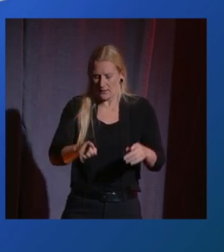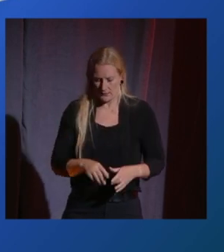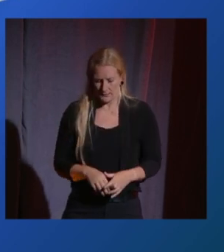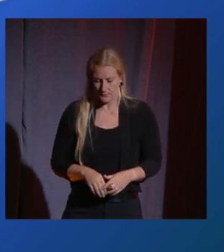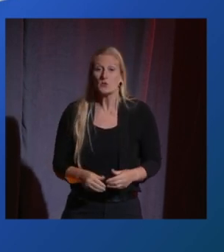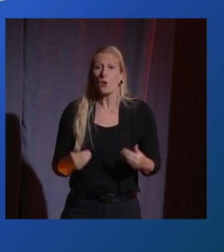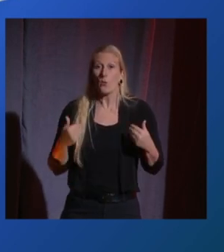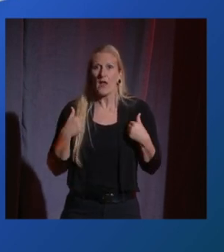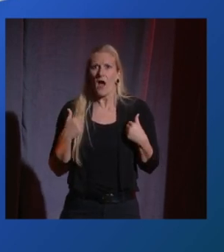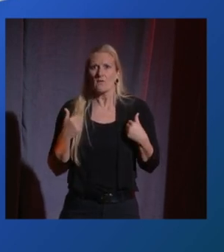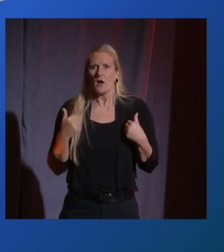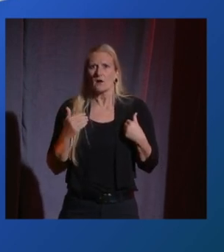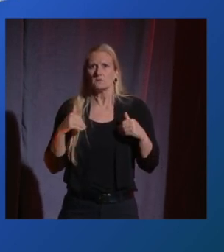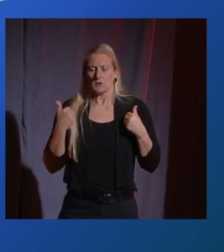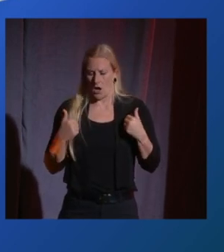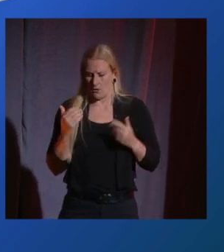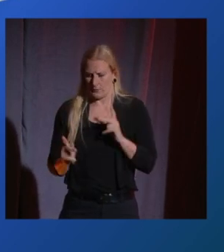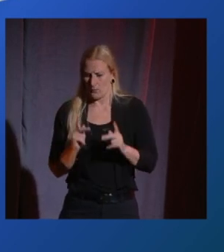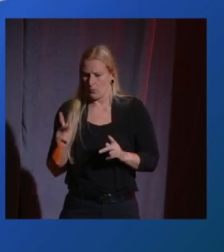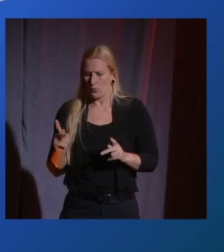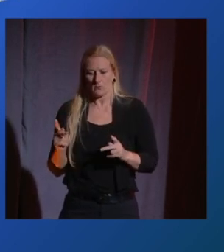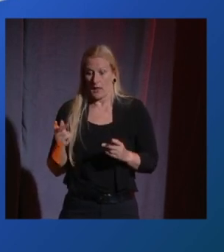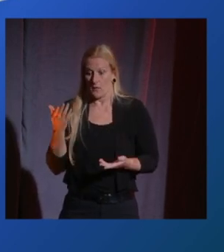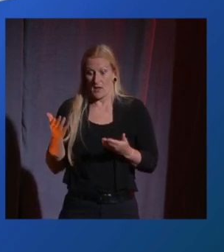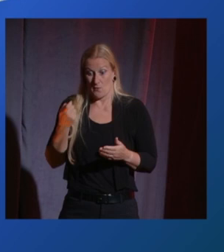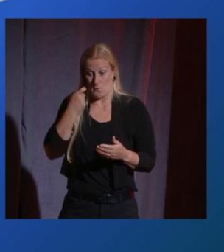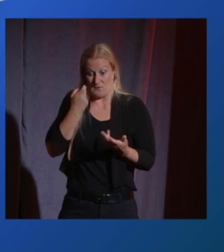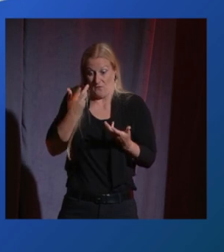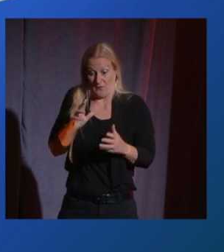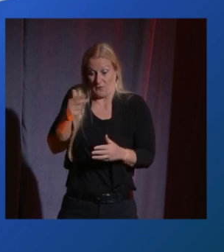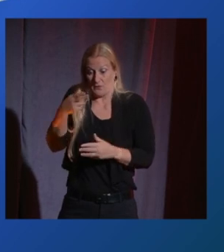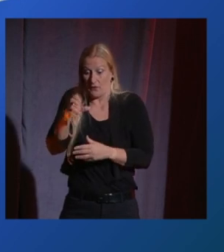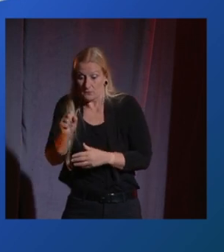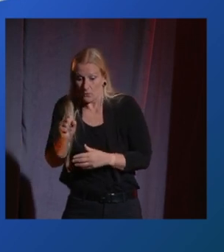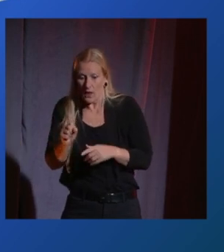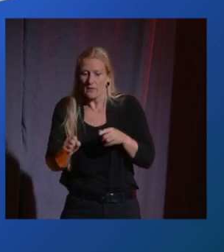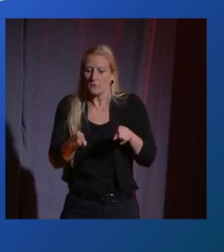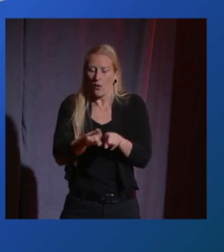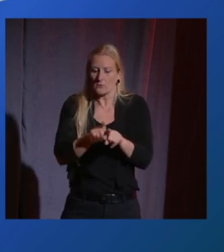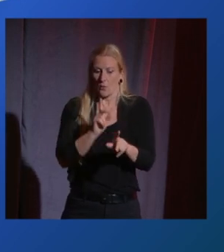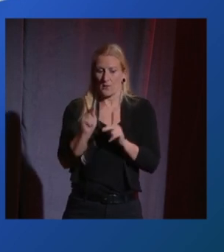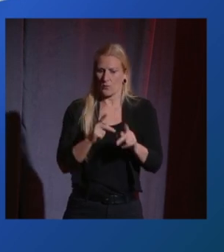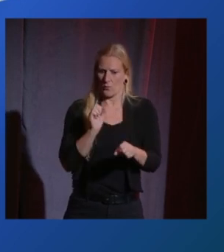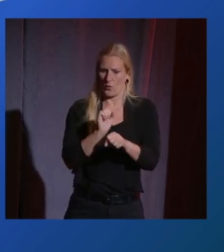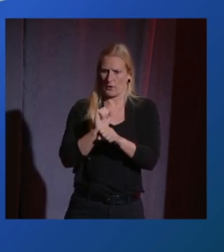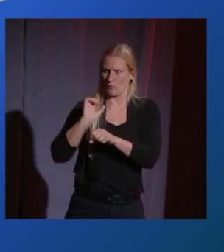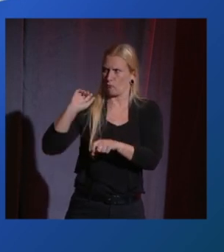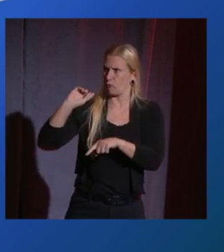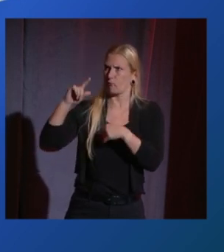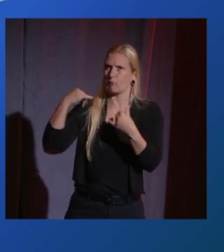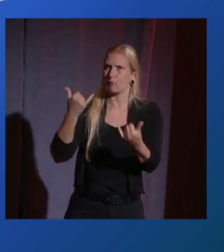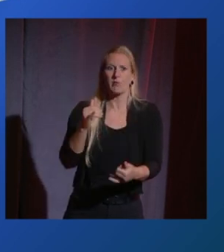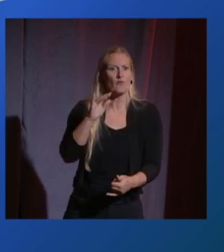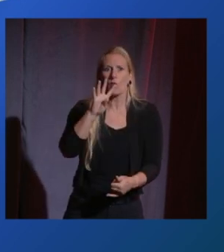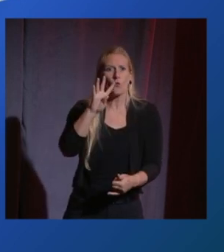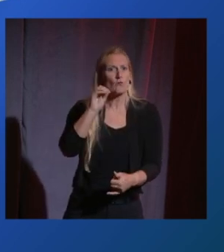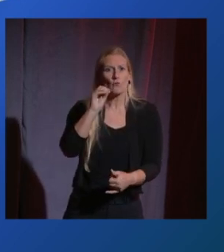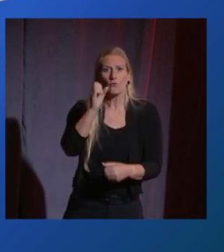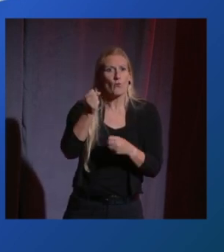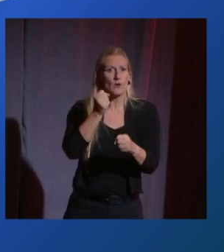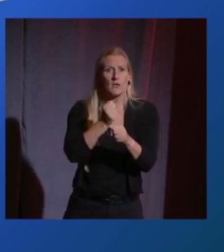been serving at this Agency for over four decades and they're just as passionate and energetic that's a unique